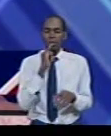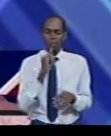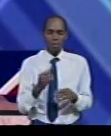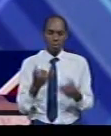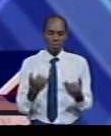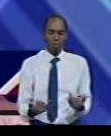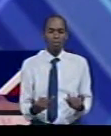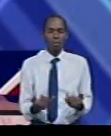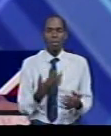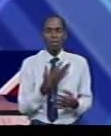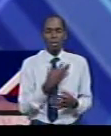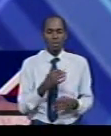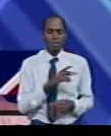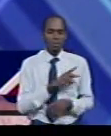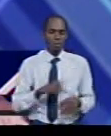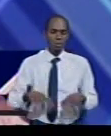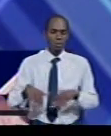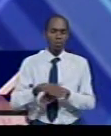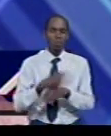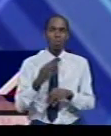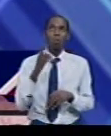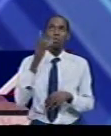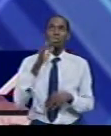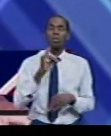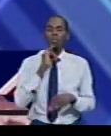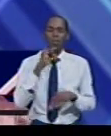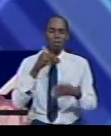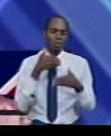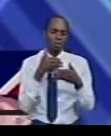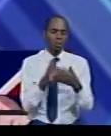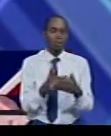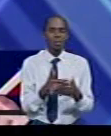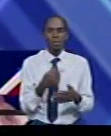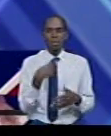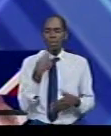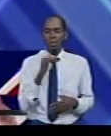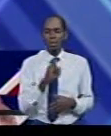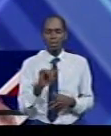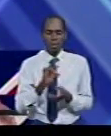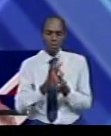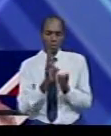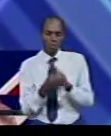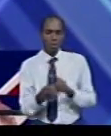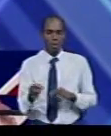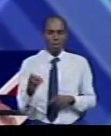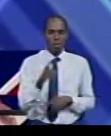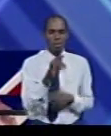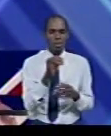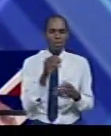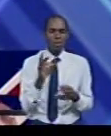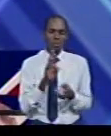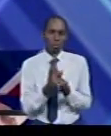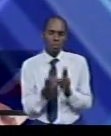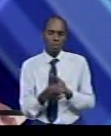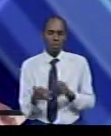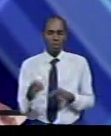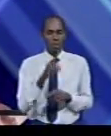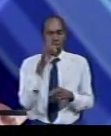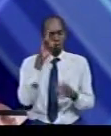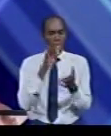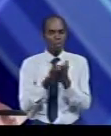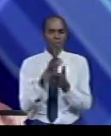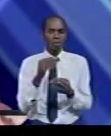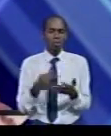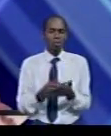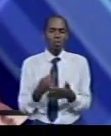hand. Repent ye. That was the emphasis. Repent ye and believe the gospel. We need